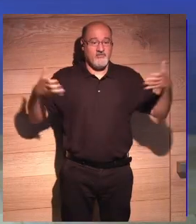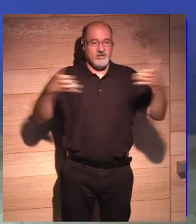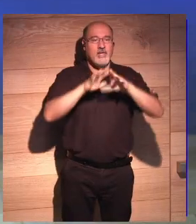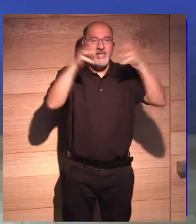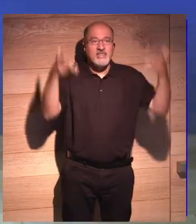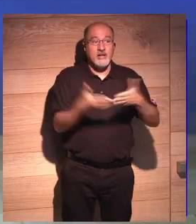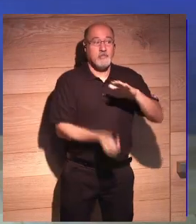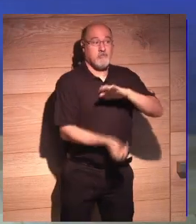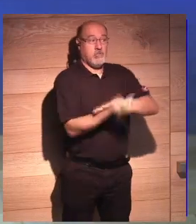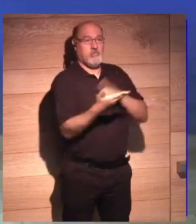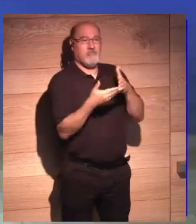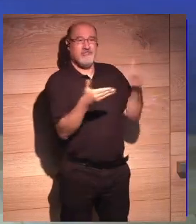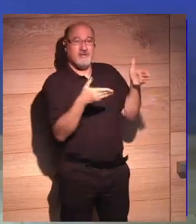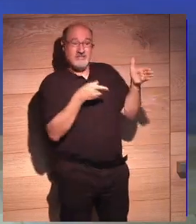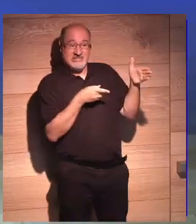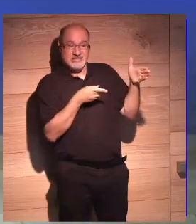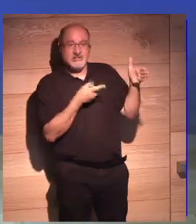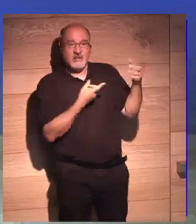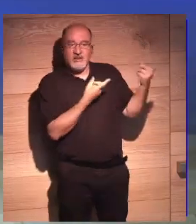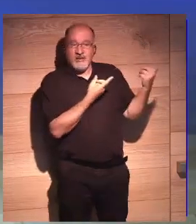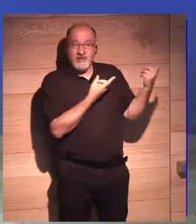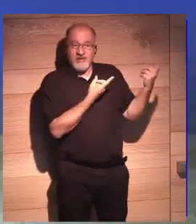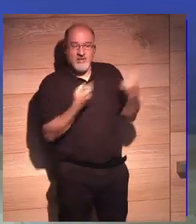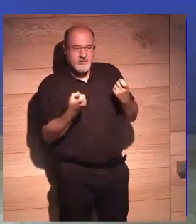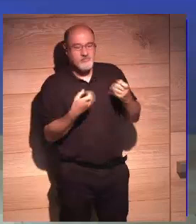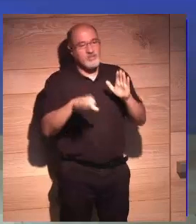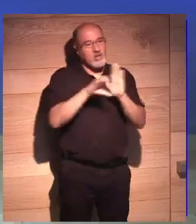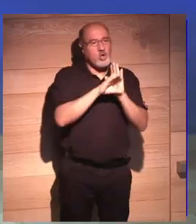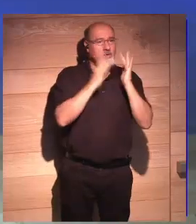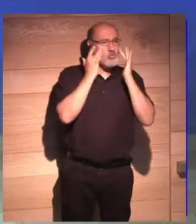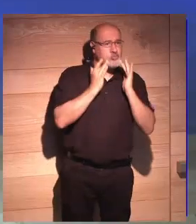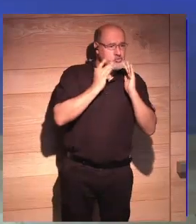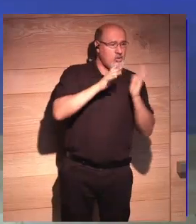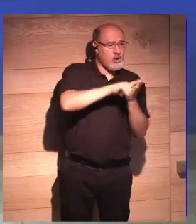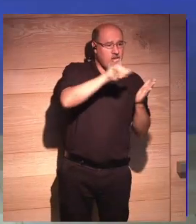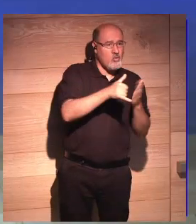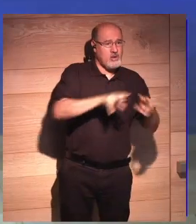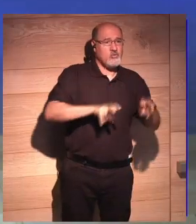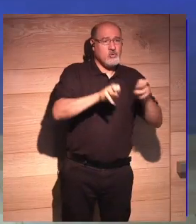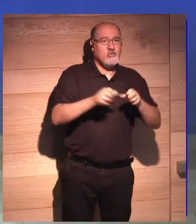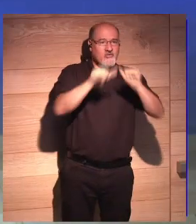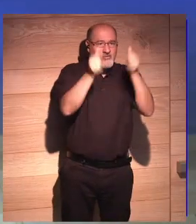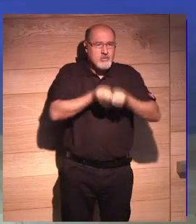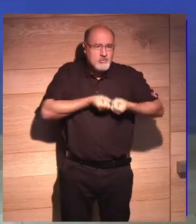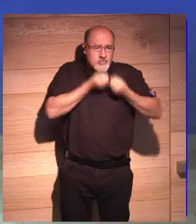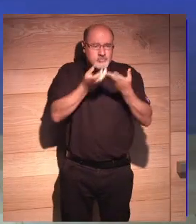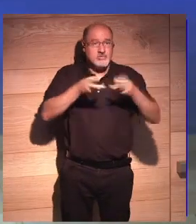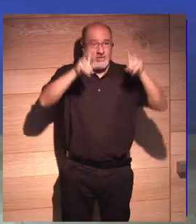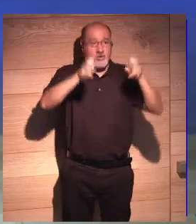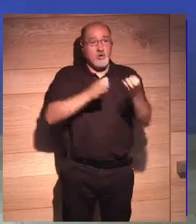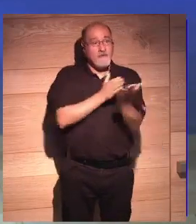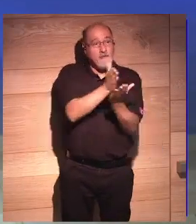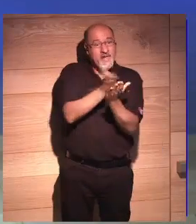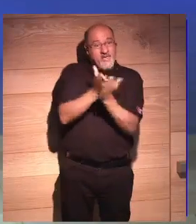same conversation. When the internet emerged, everyone said that we needed a new language,